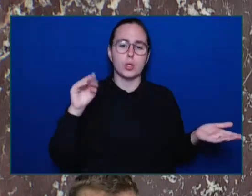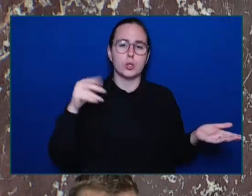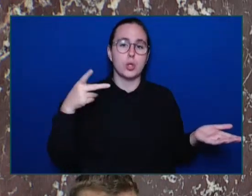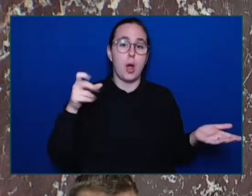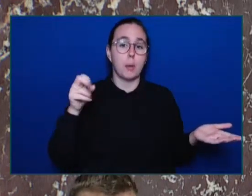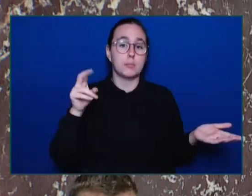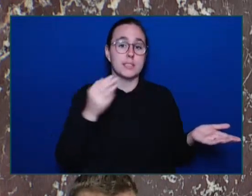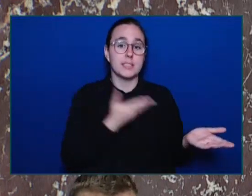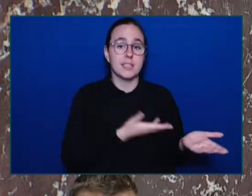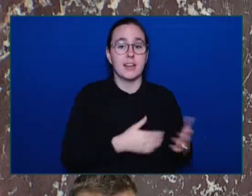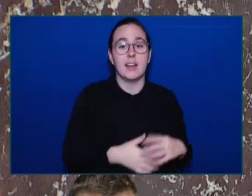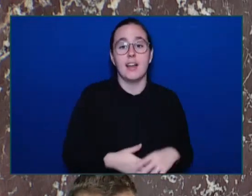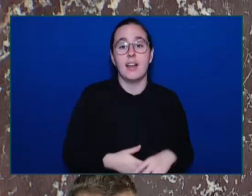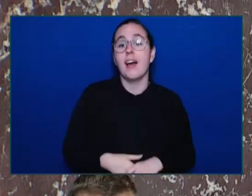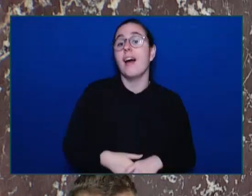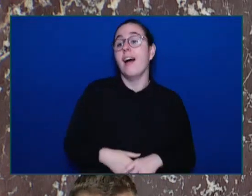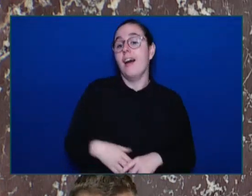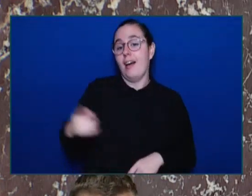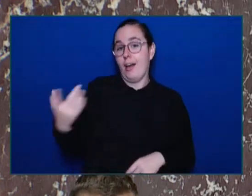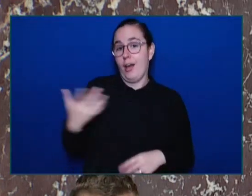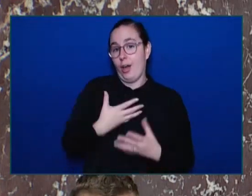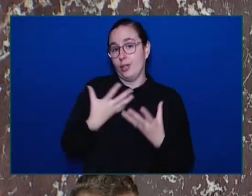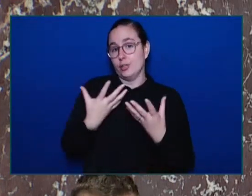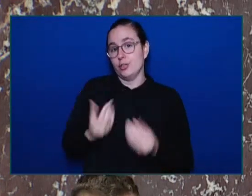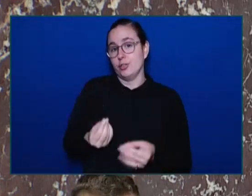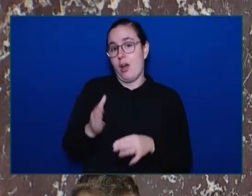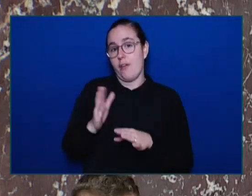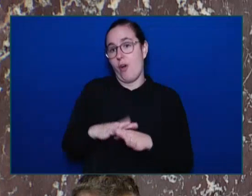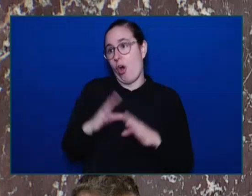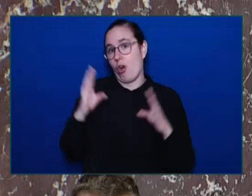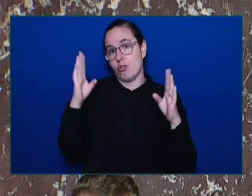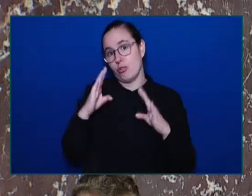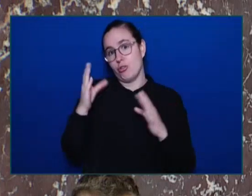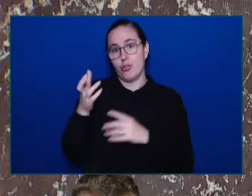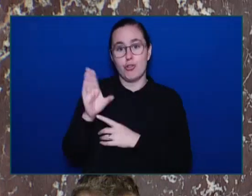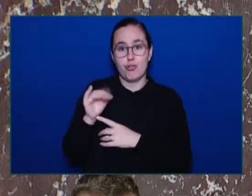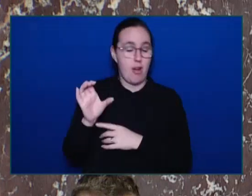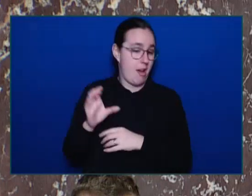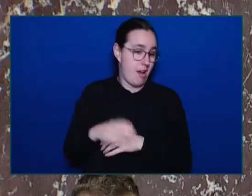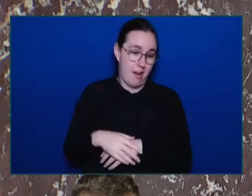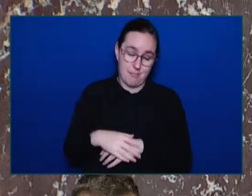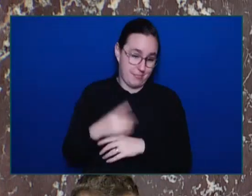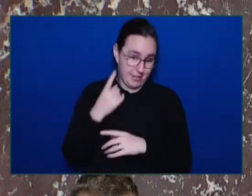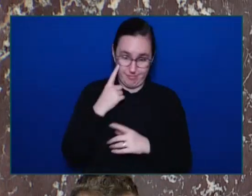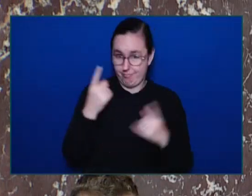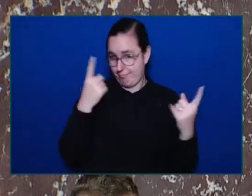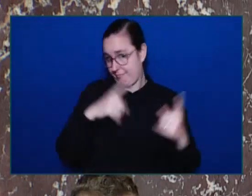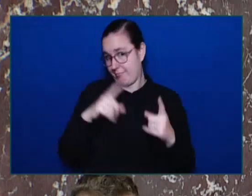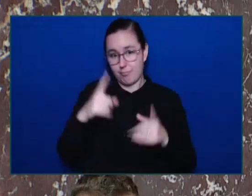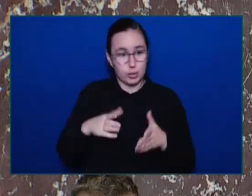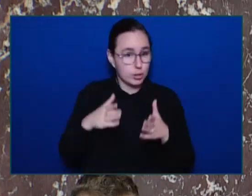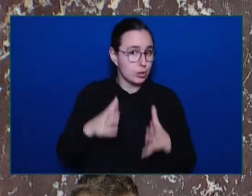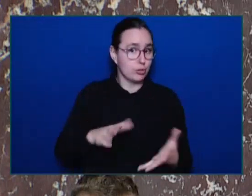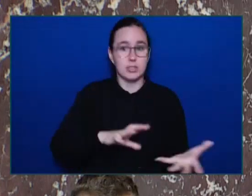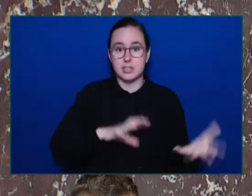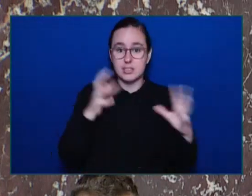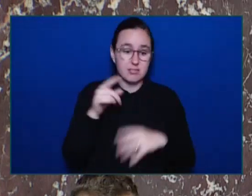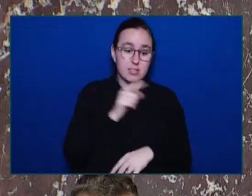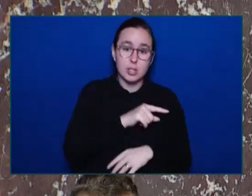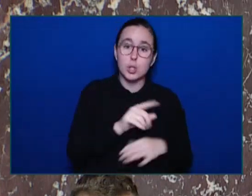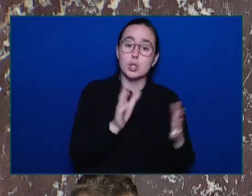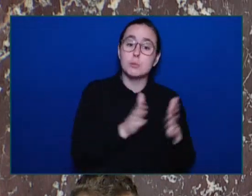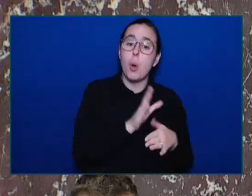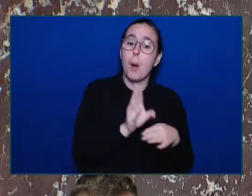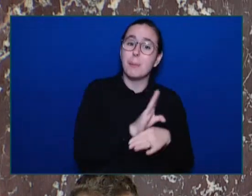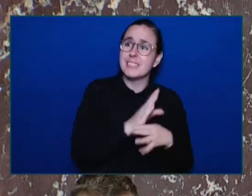been worse. And small businesses have been completely deserted by this government and left to fend for themselves. The premier's decision to